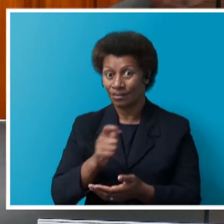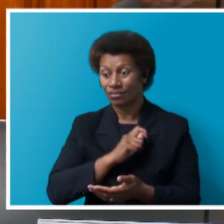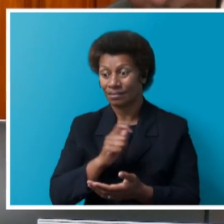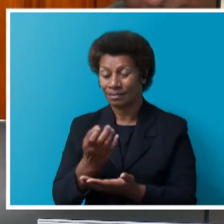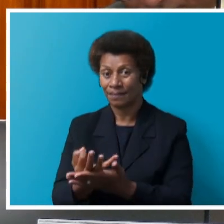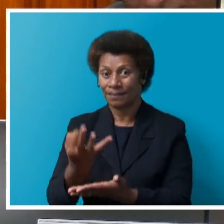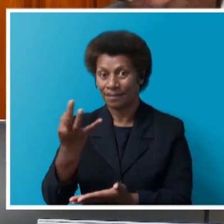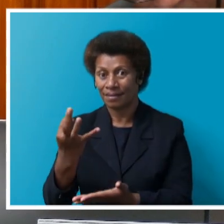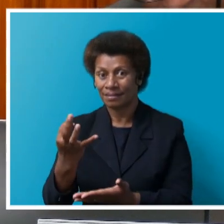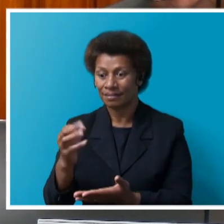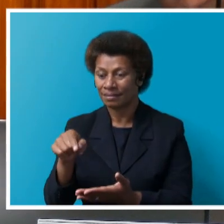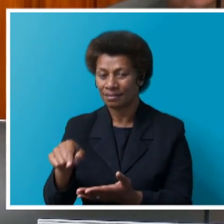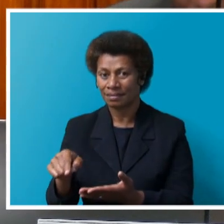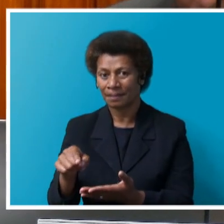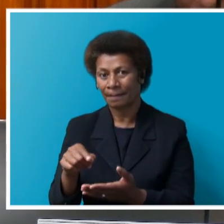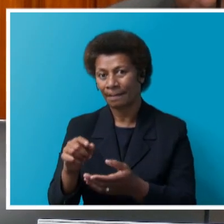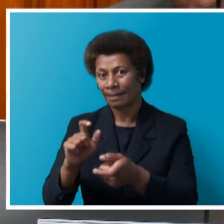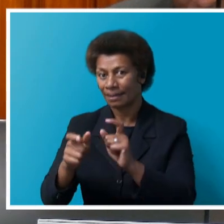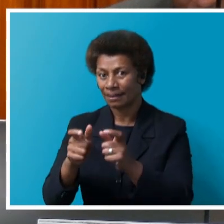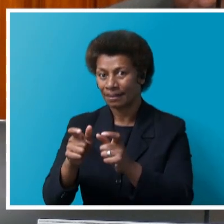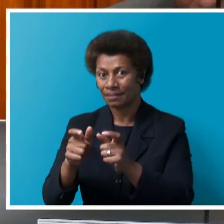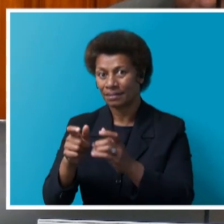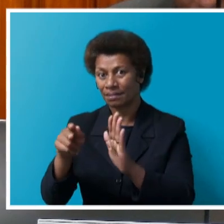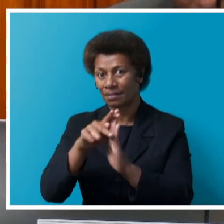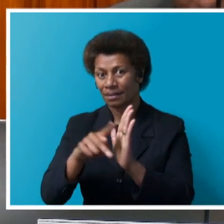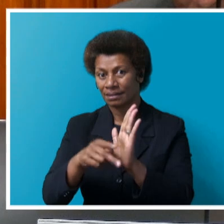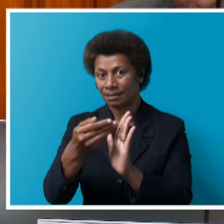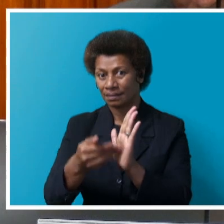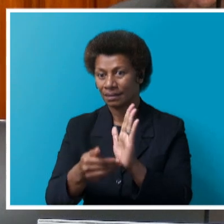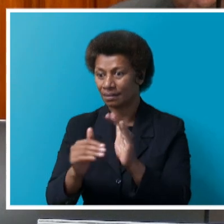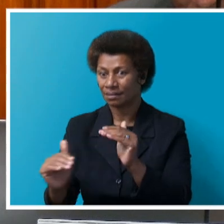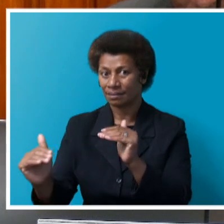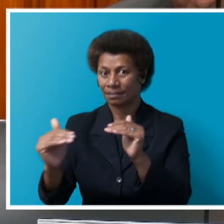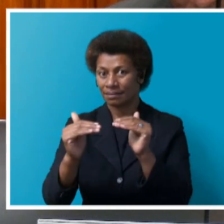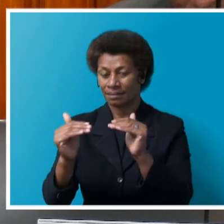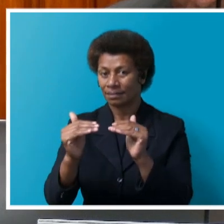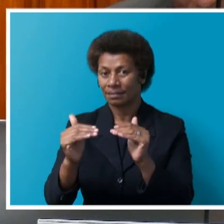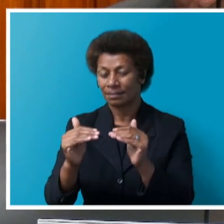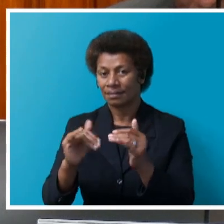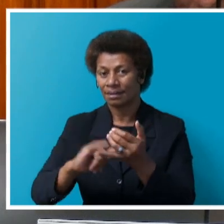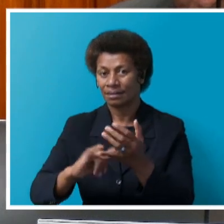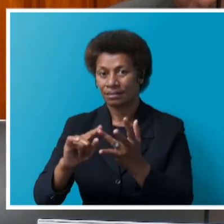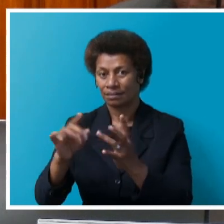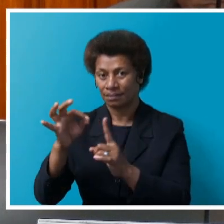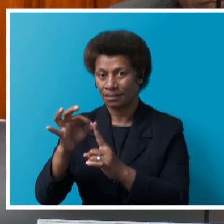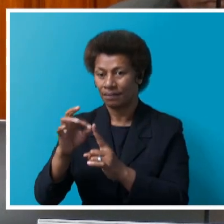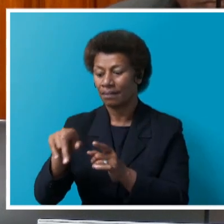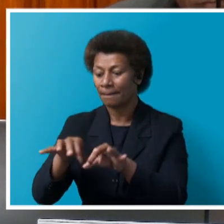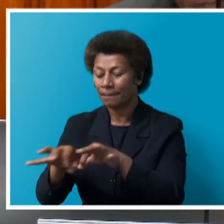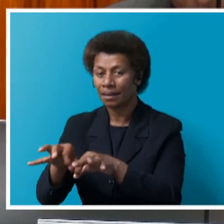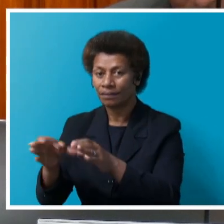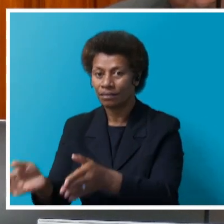a robust climate policy such as a standard operating procedures of planned relocation. Mr. Speaker, sir,